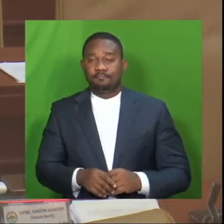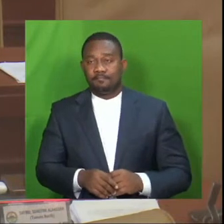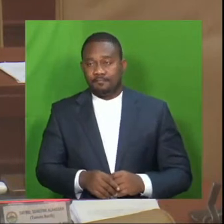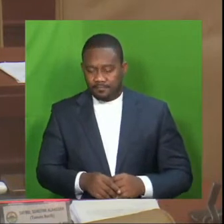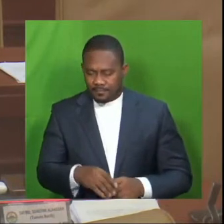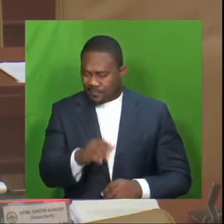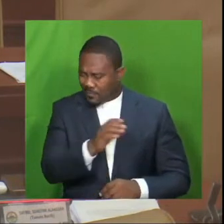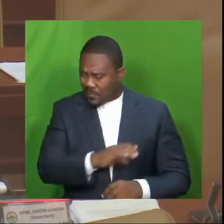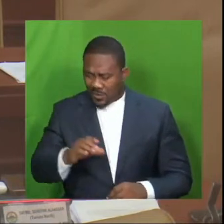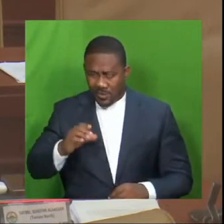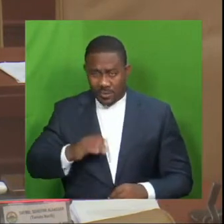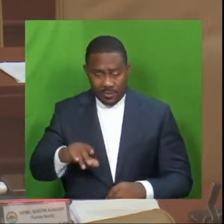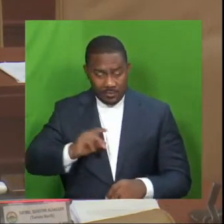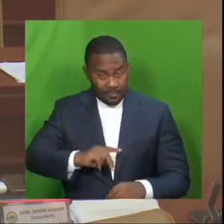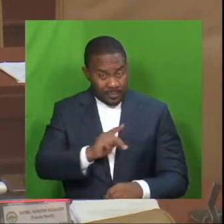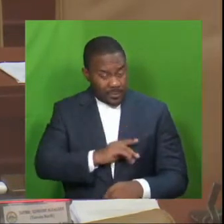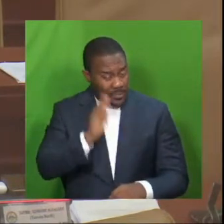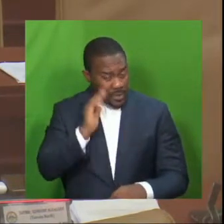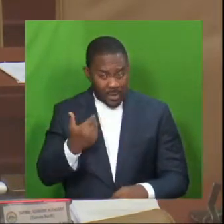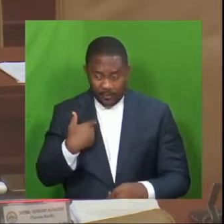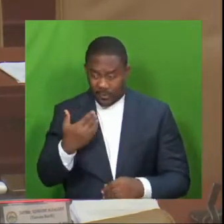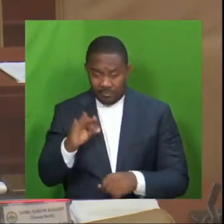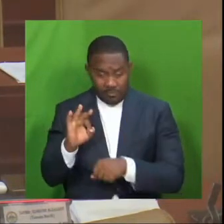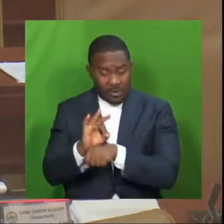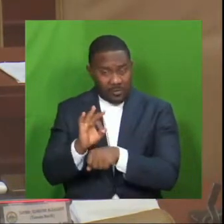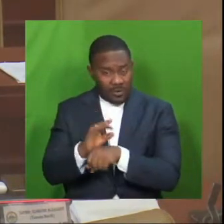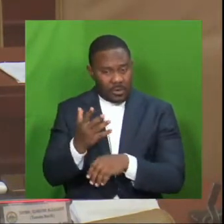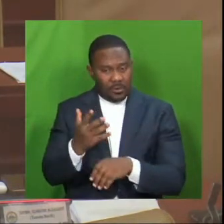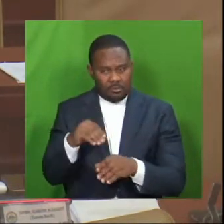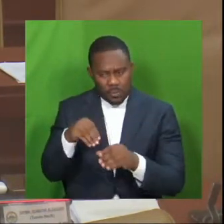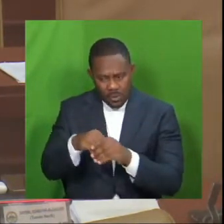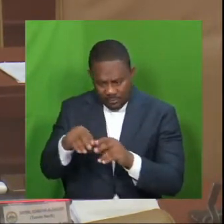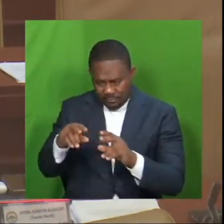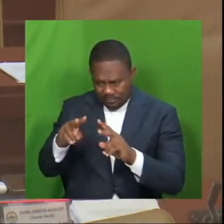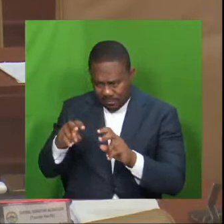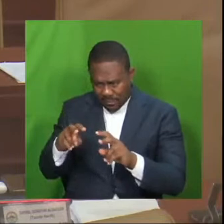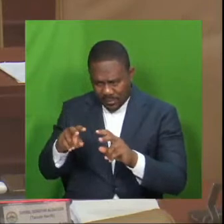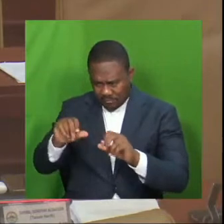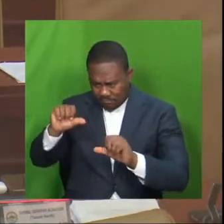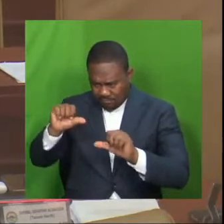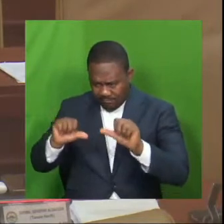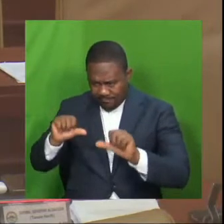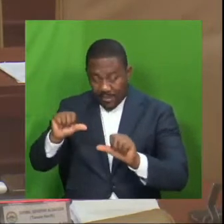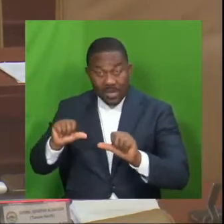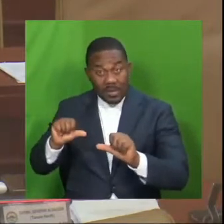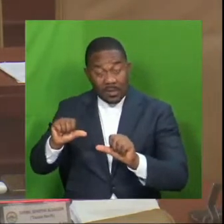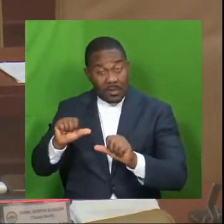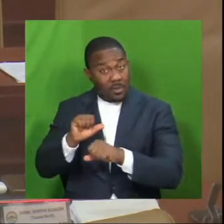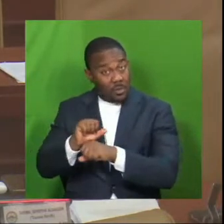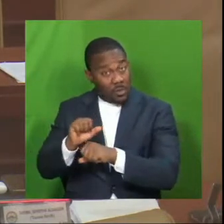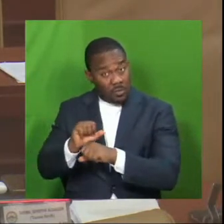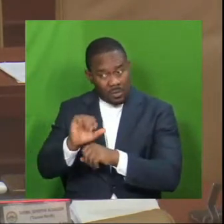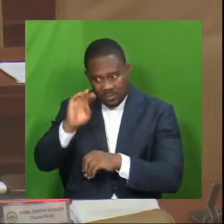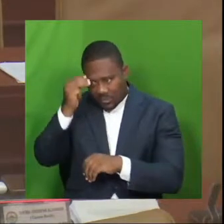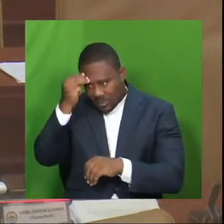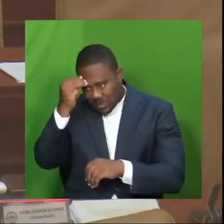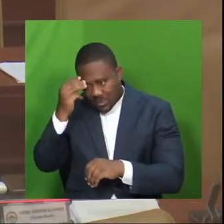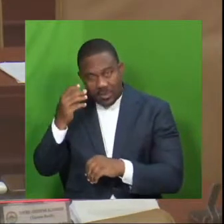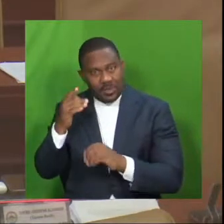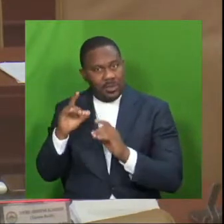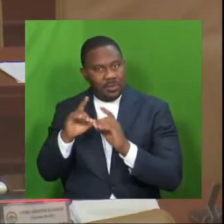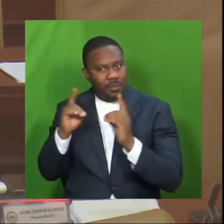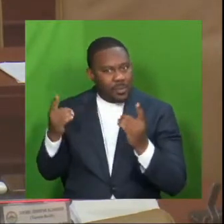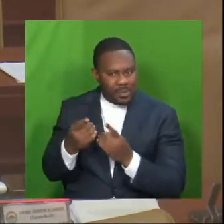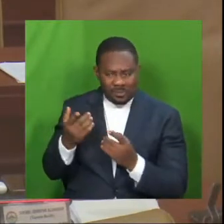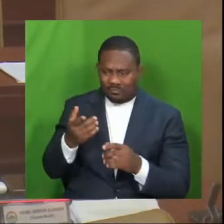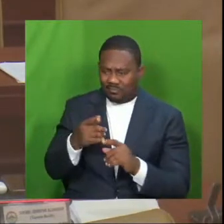such functions, including the investigation and inquiry into the activities and administration of ministries and departments